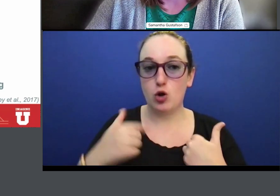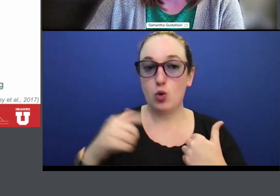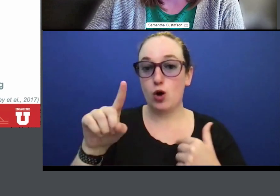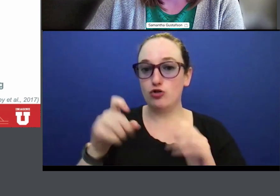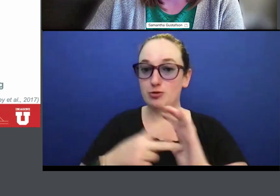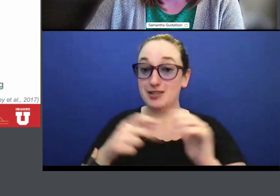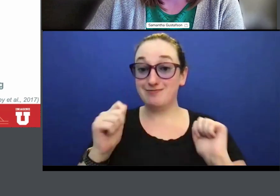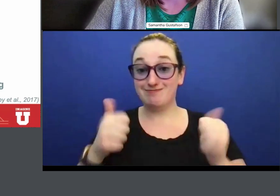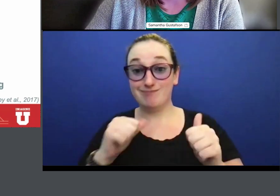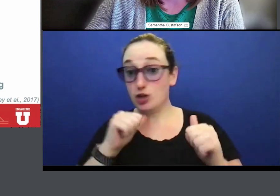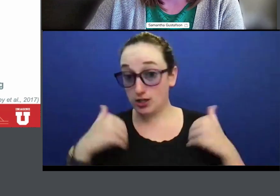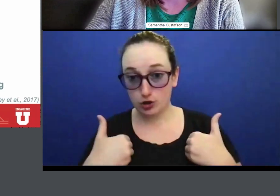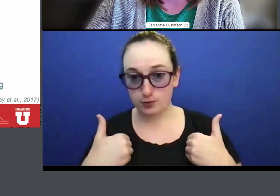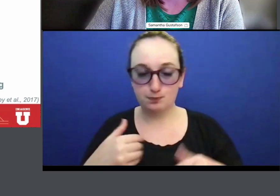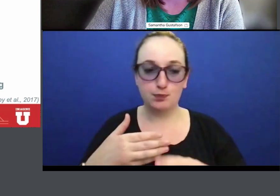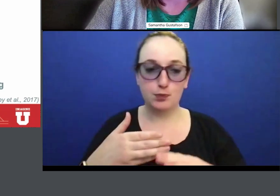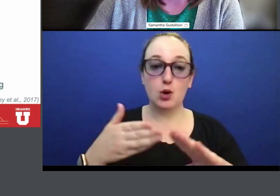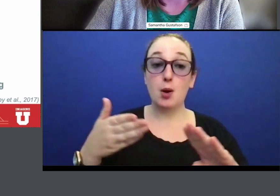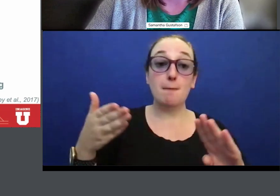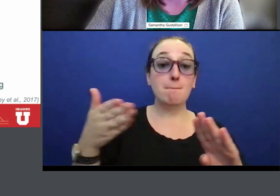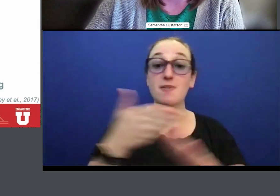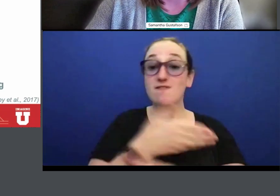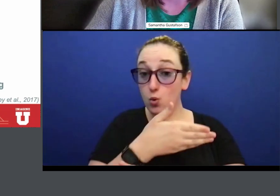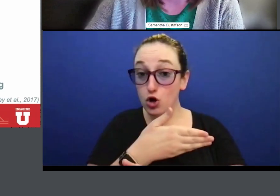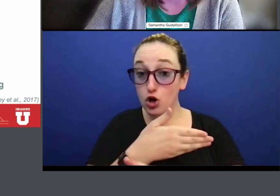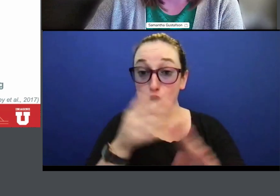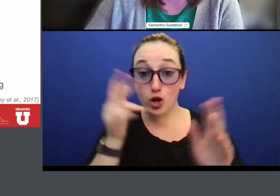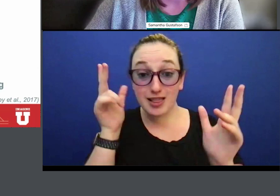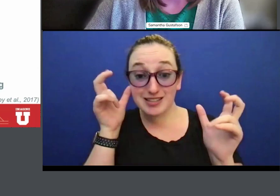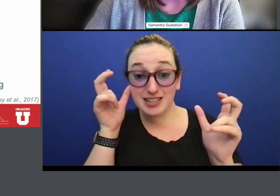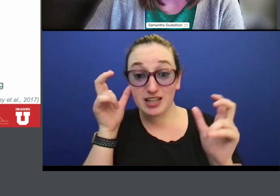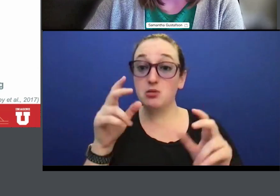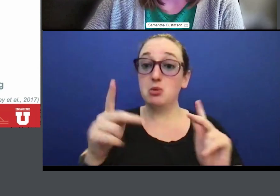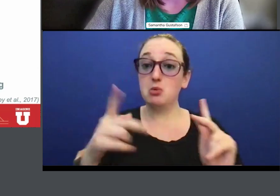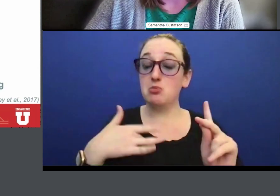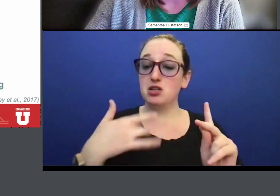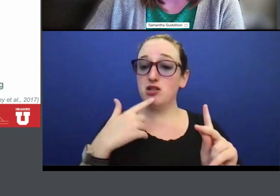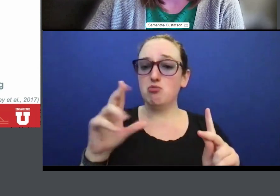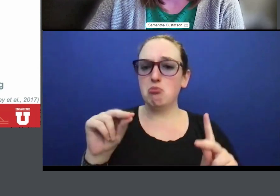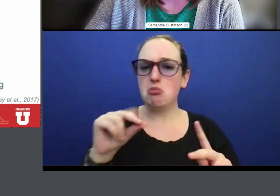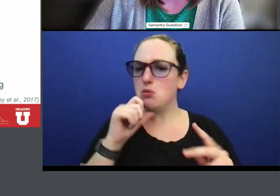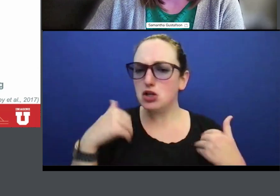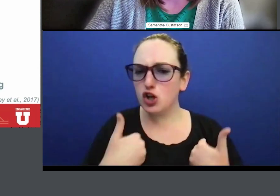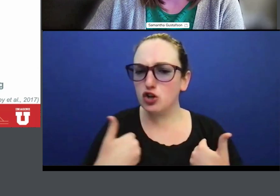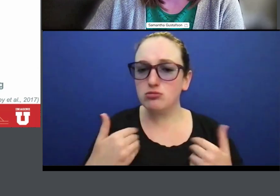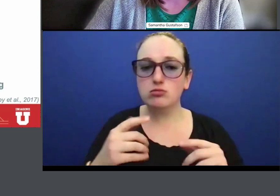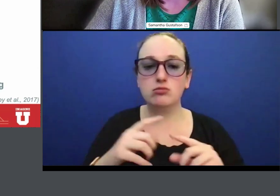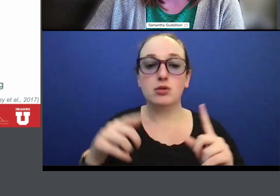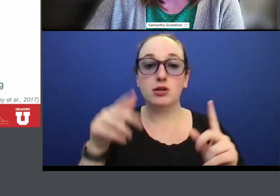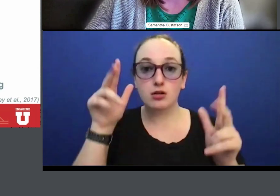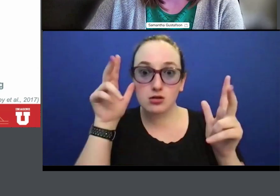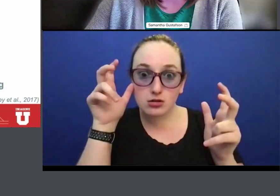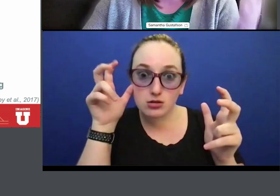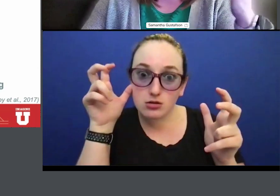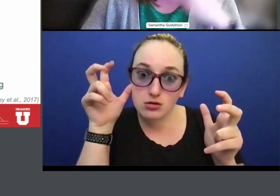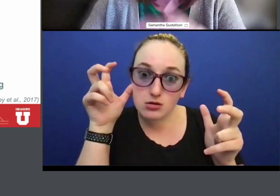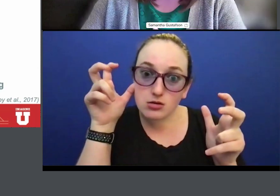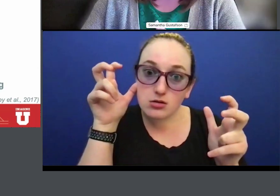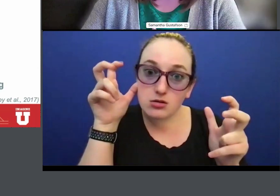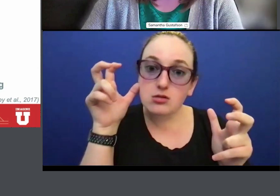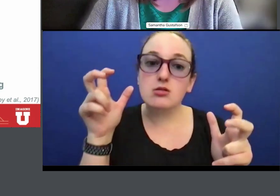3 groups were reporting a little but not much fatigue. And then after the sustained listening test, we